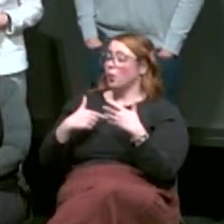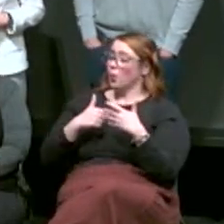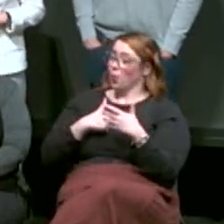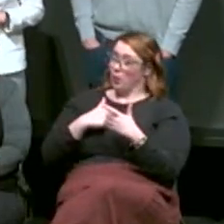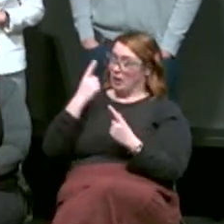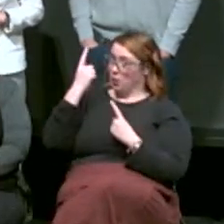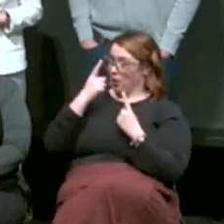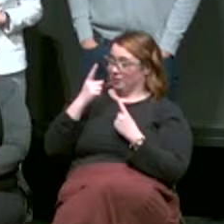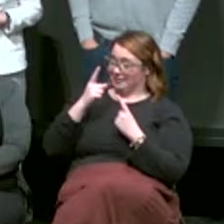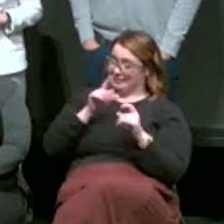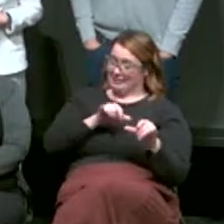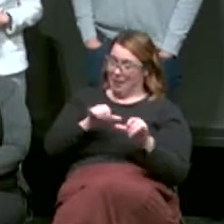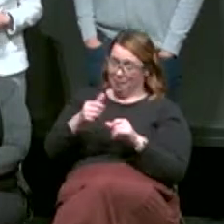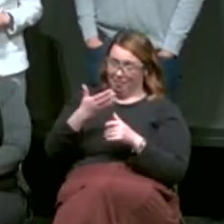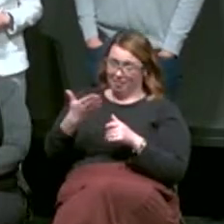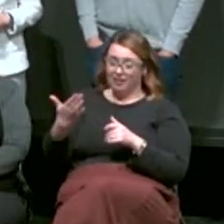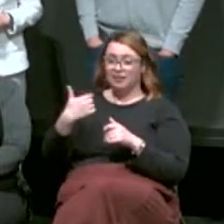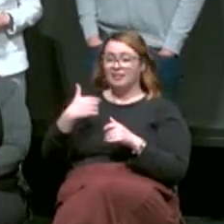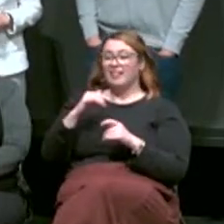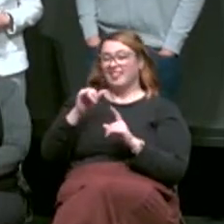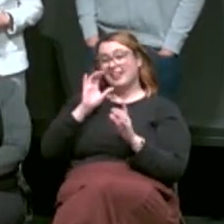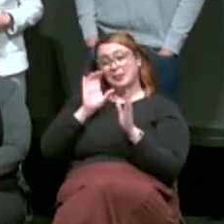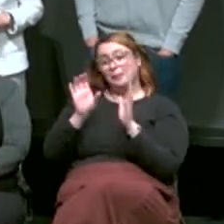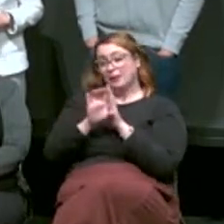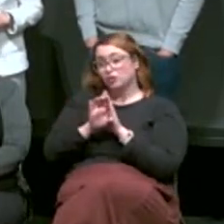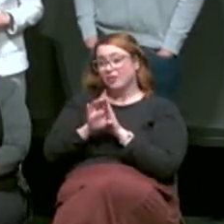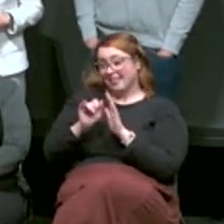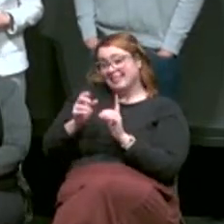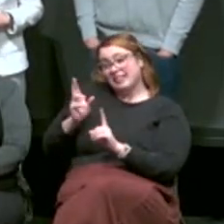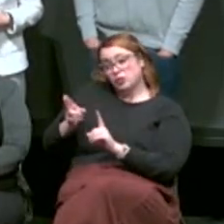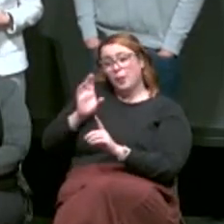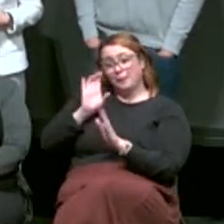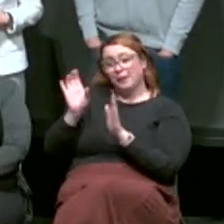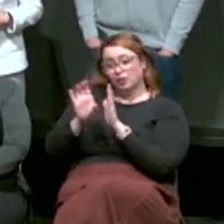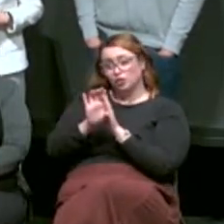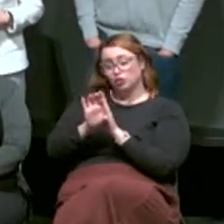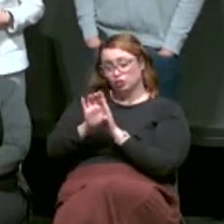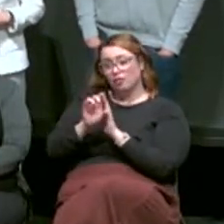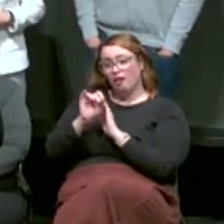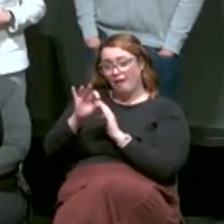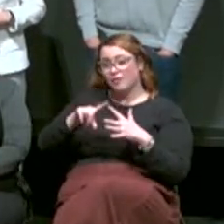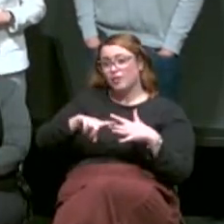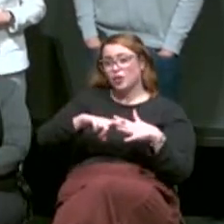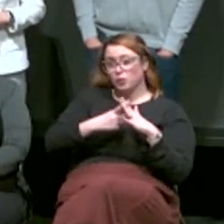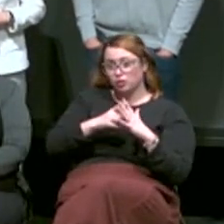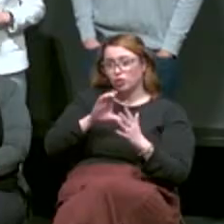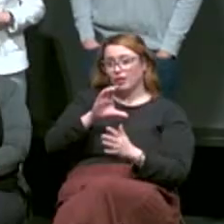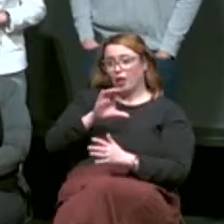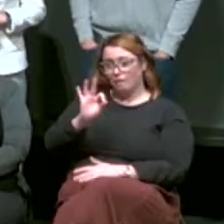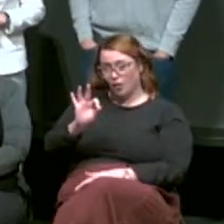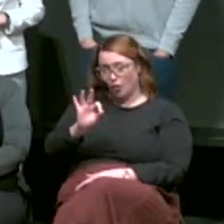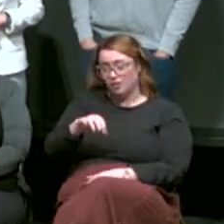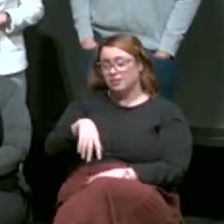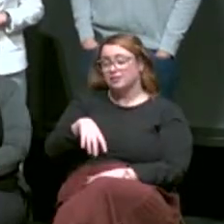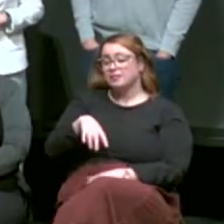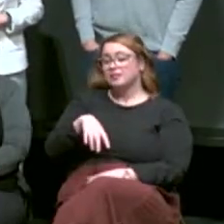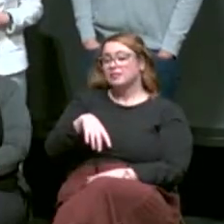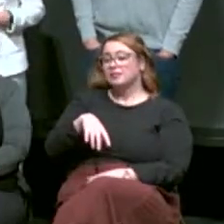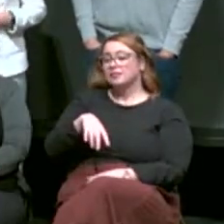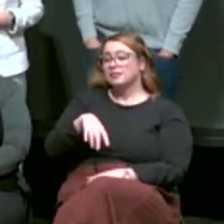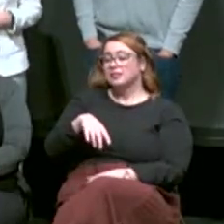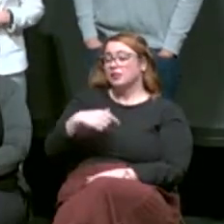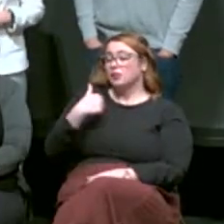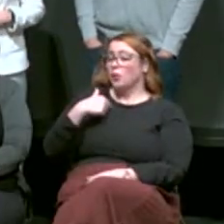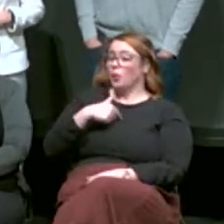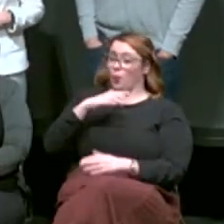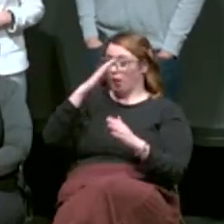same questions, except that that's a photograph, a historic photograph of the original Cuyahoga Falls. So, boy, we